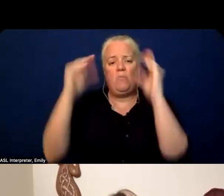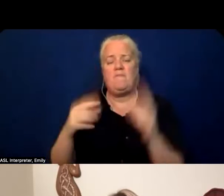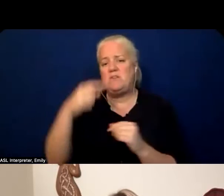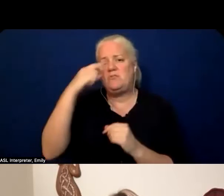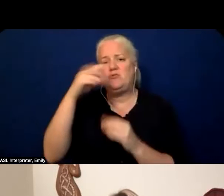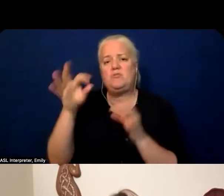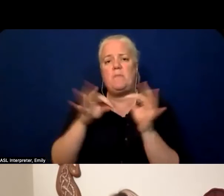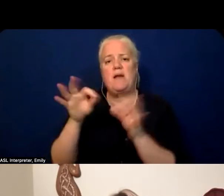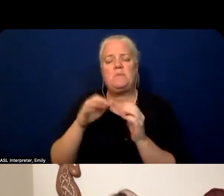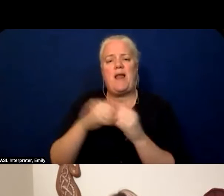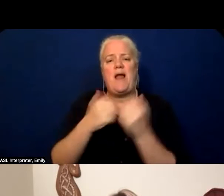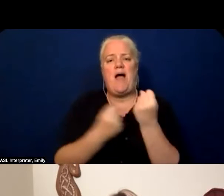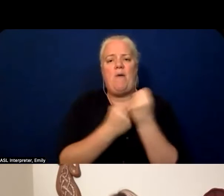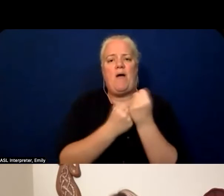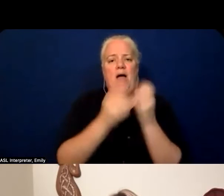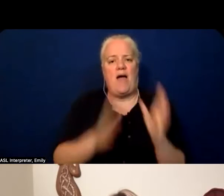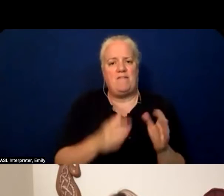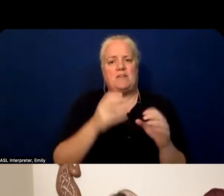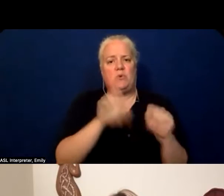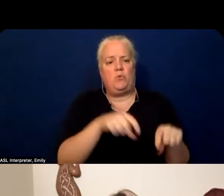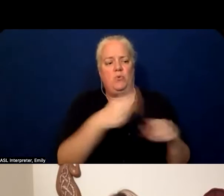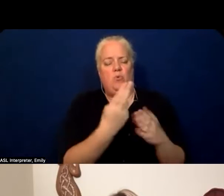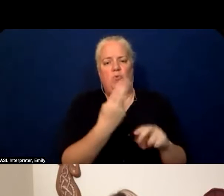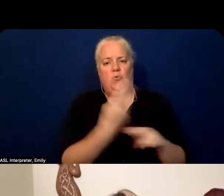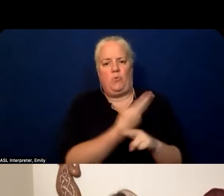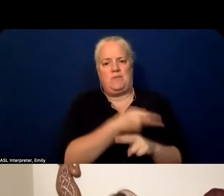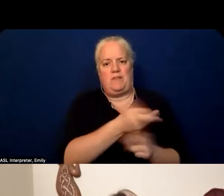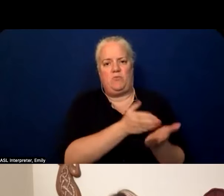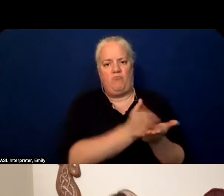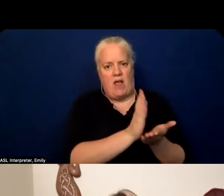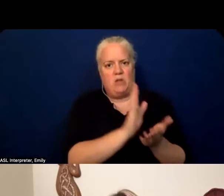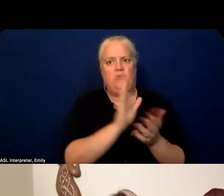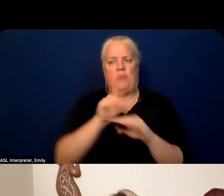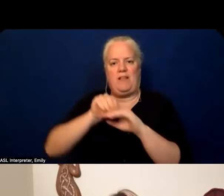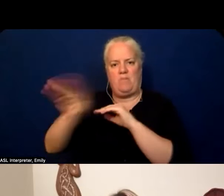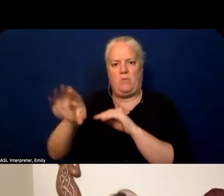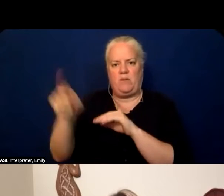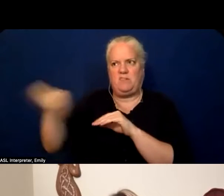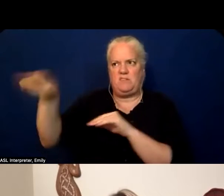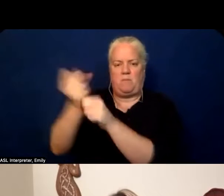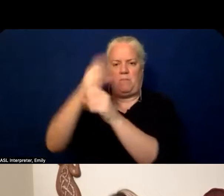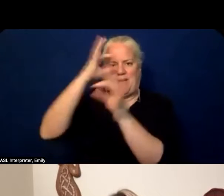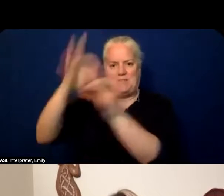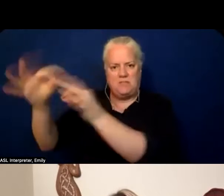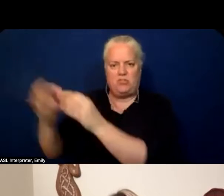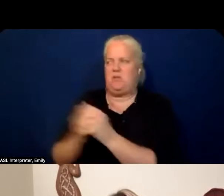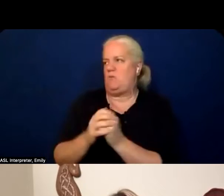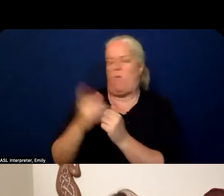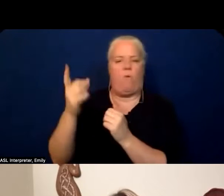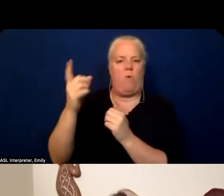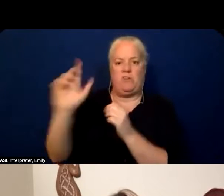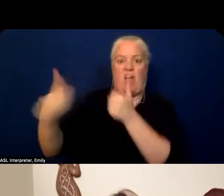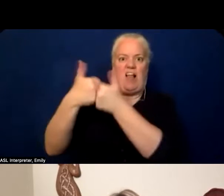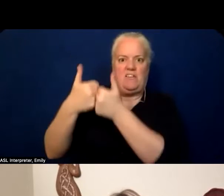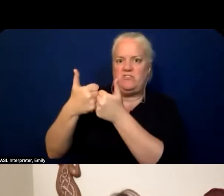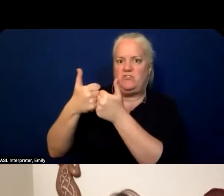use this right to influence decision making or challenge decision making? Because I think this is a whole nother level of how you insert yourself